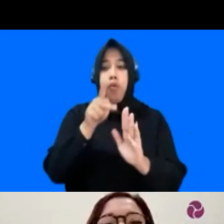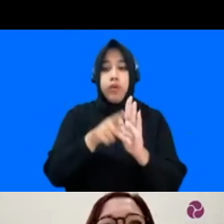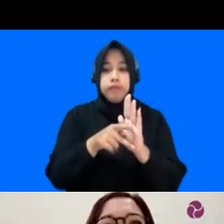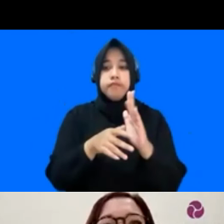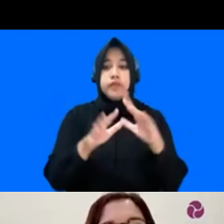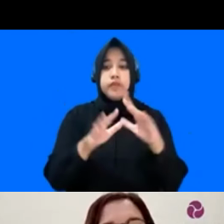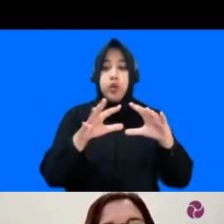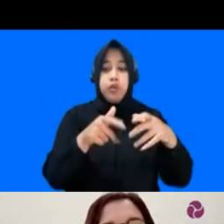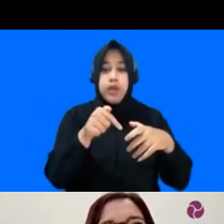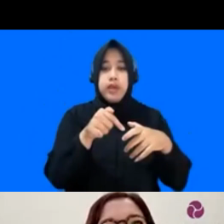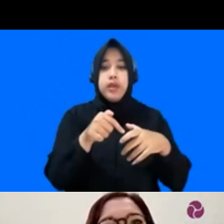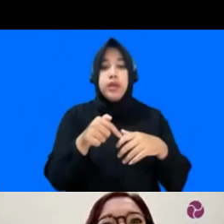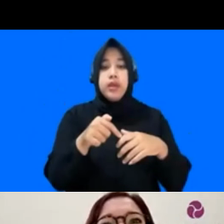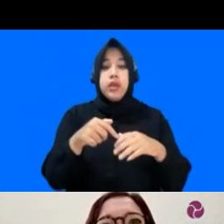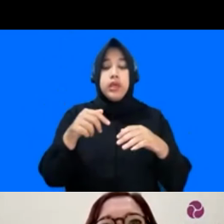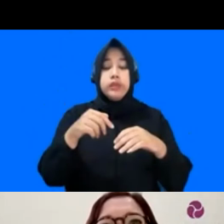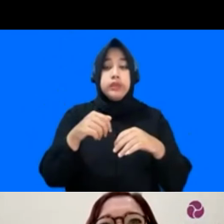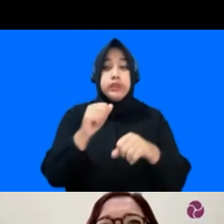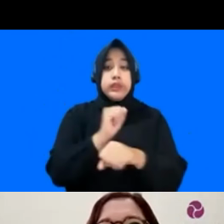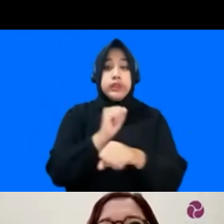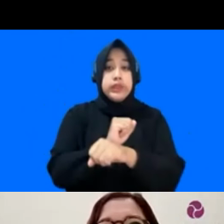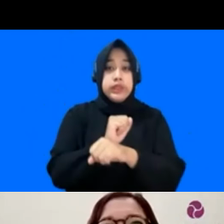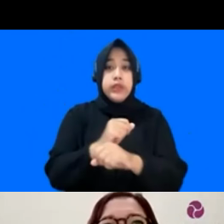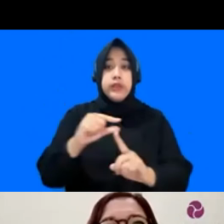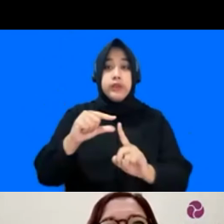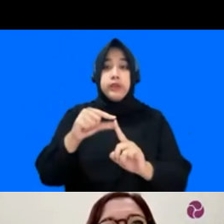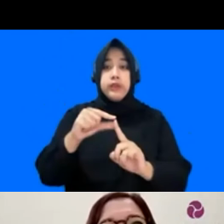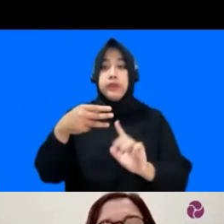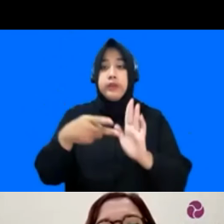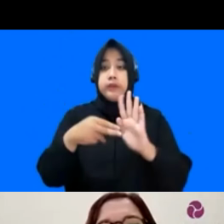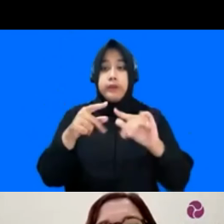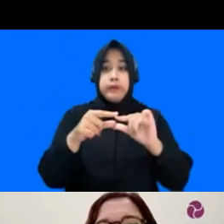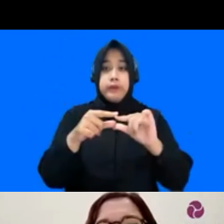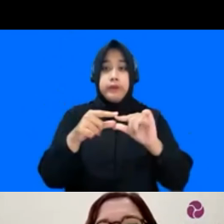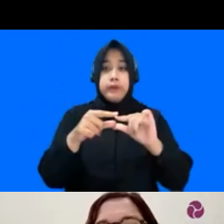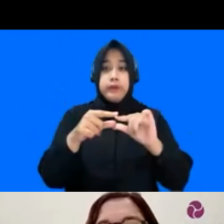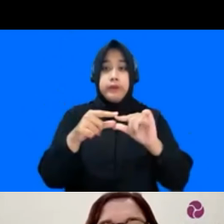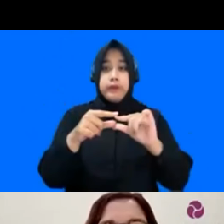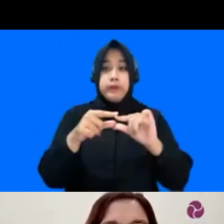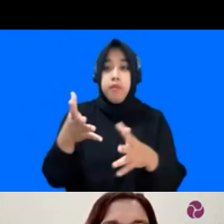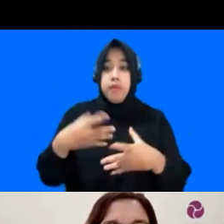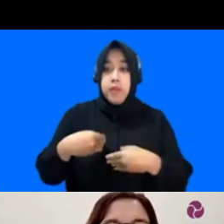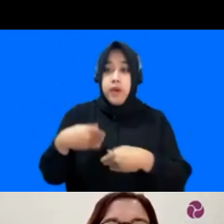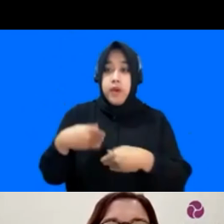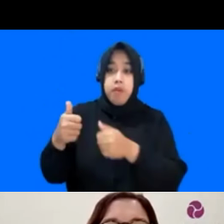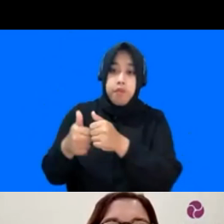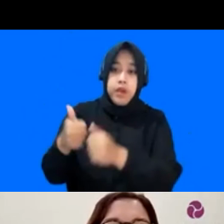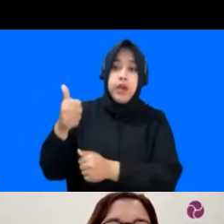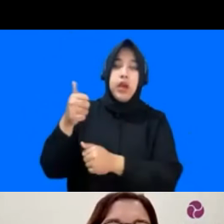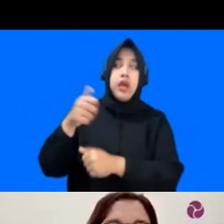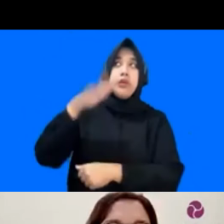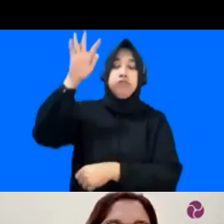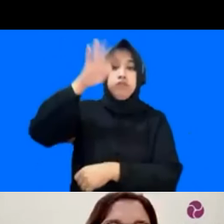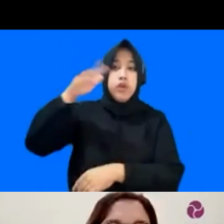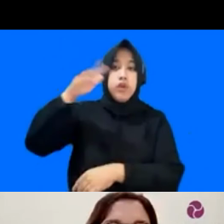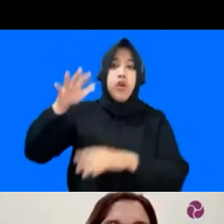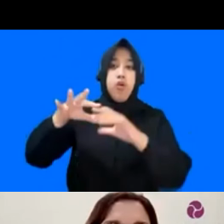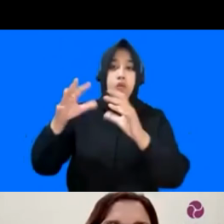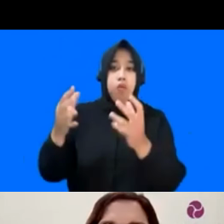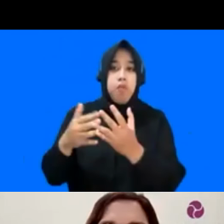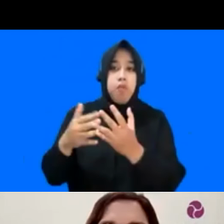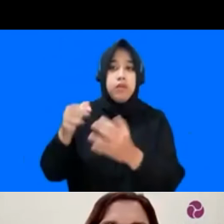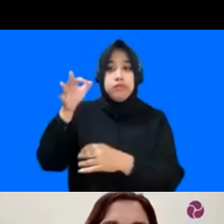won multiple awards, including the Climathon Global Cities Award in 2020. With that, I'll hand the